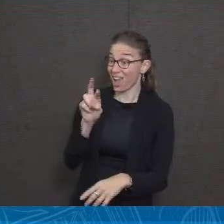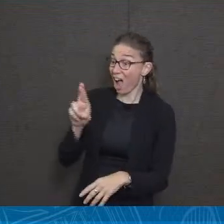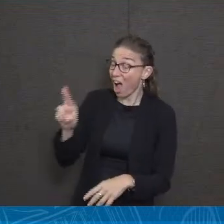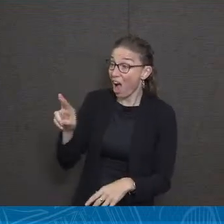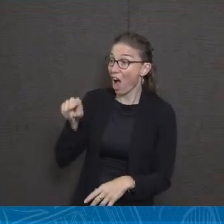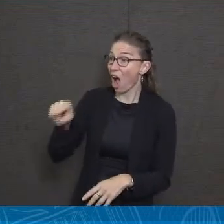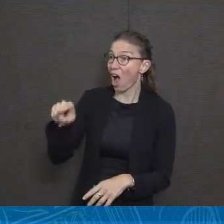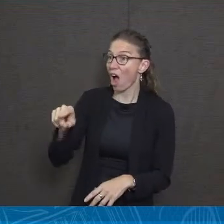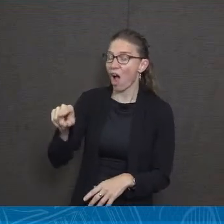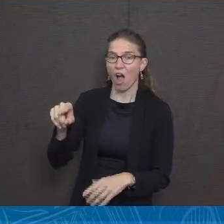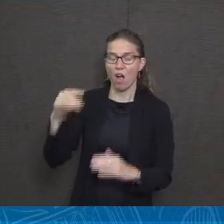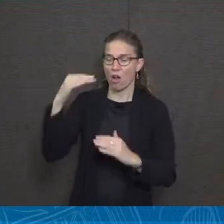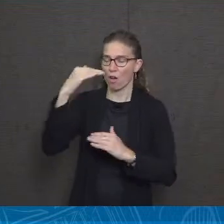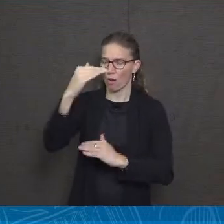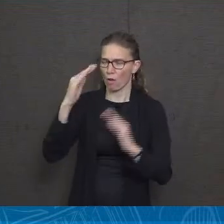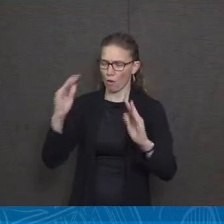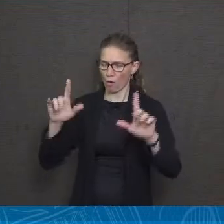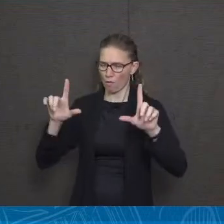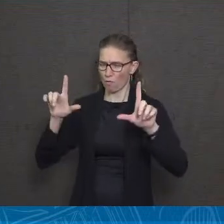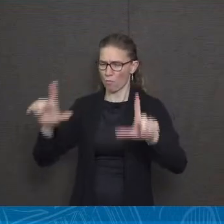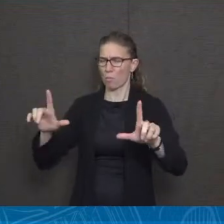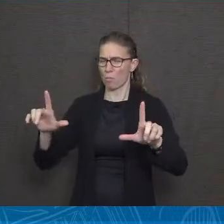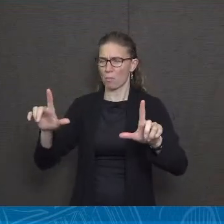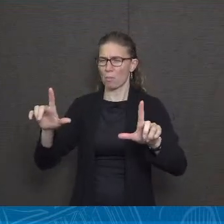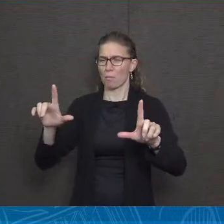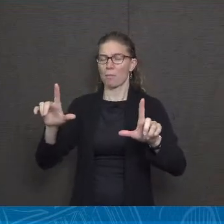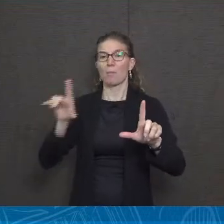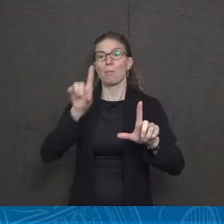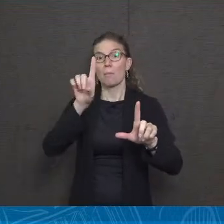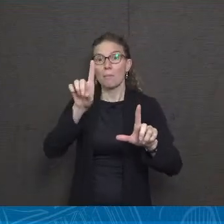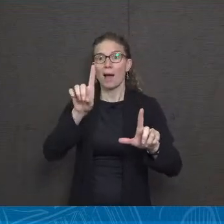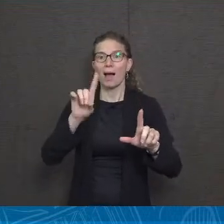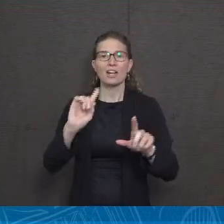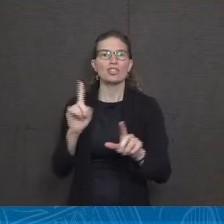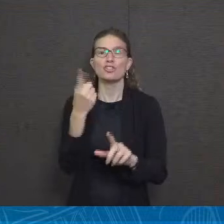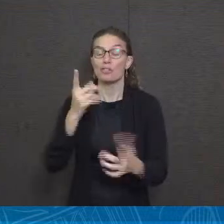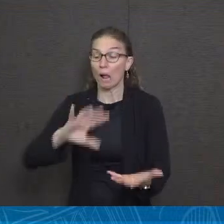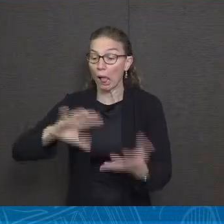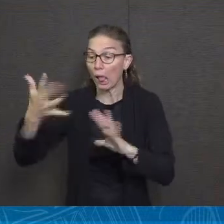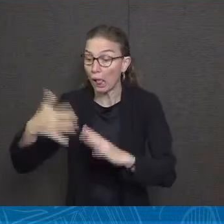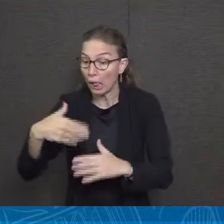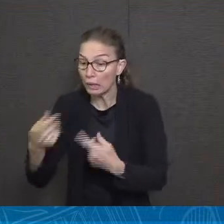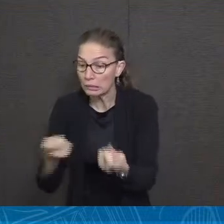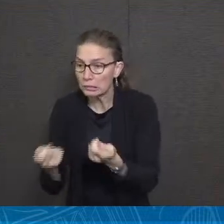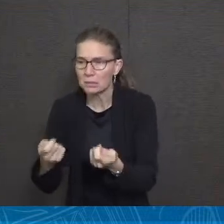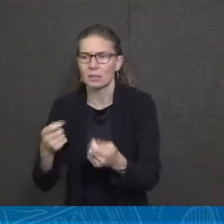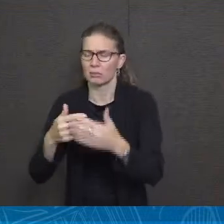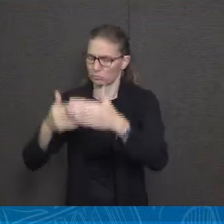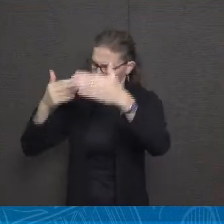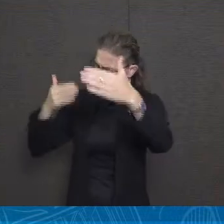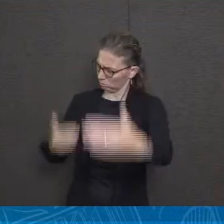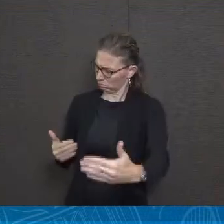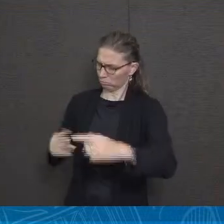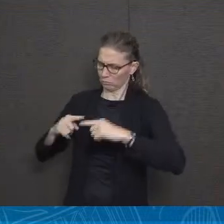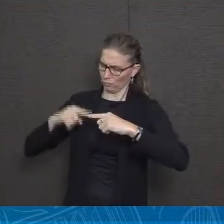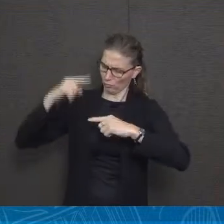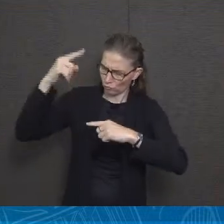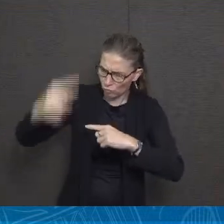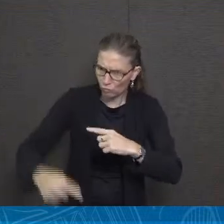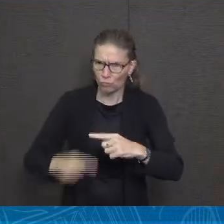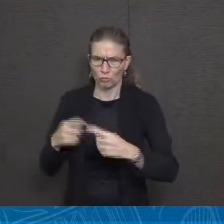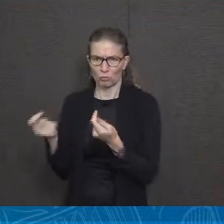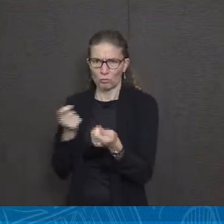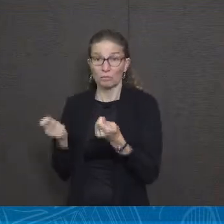and the full cycle of disaster risk management, and we've been doing that for about 20 years. So it came after the Indian